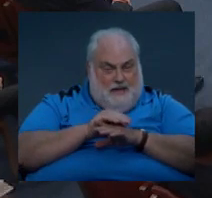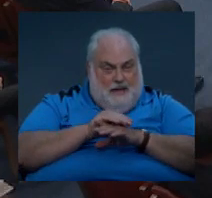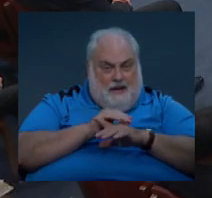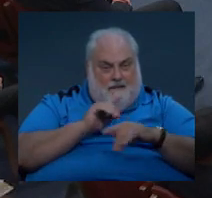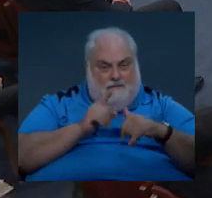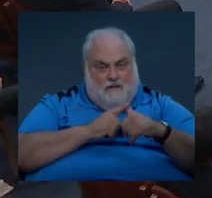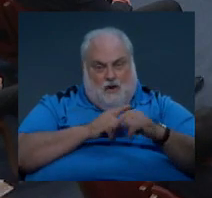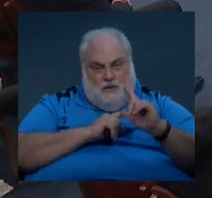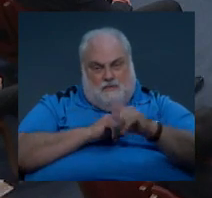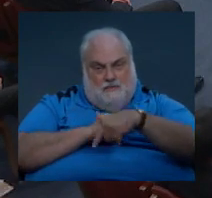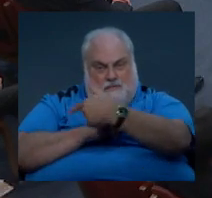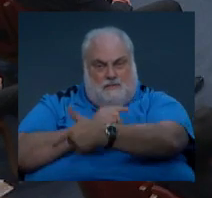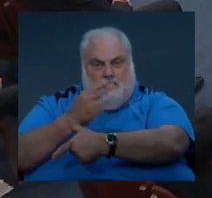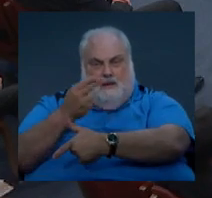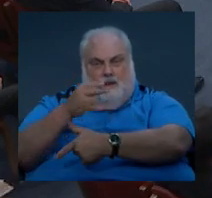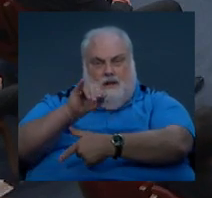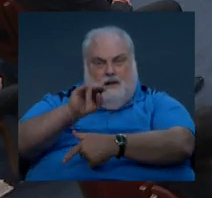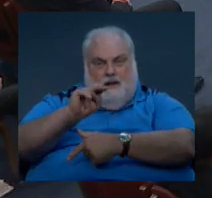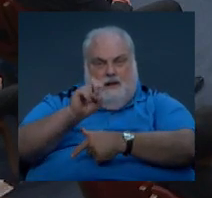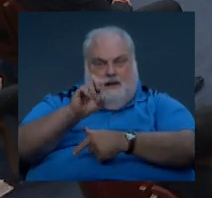Hunt.